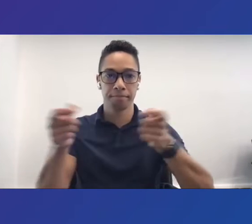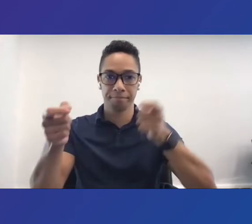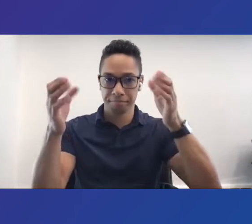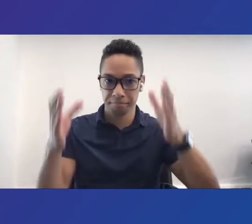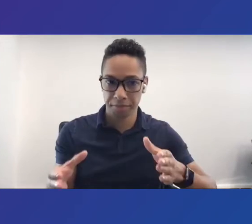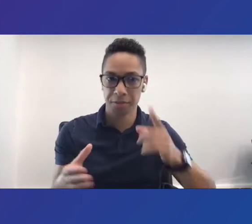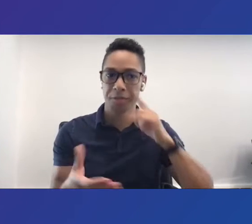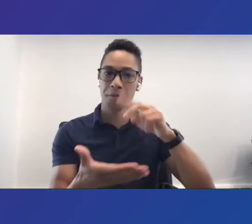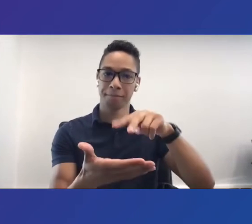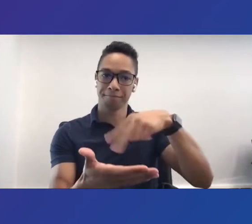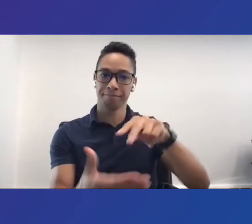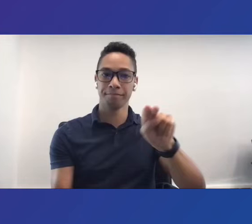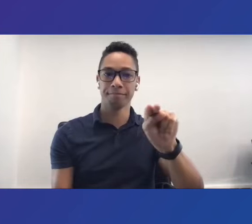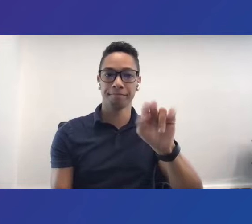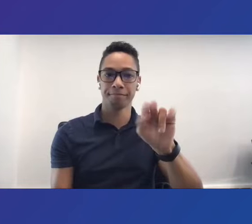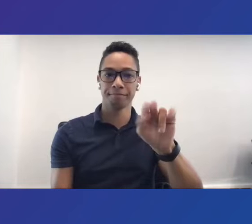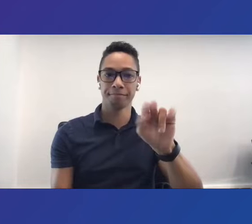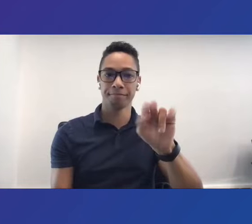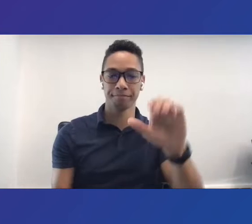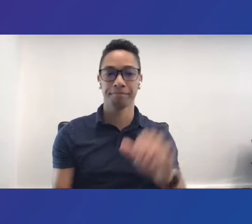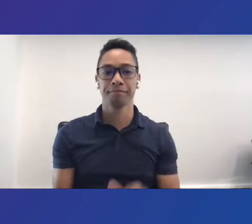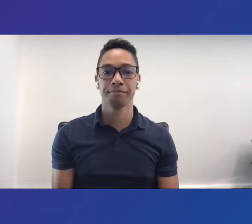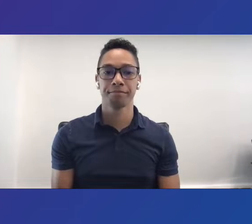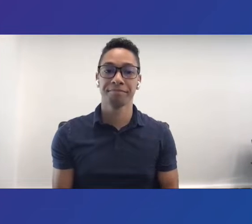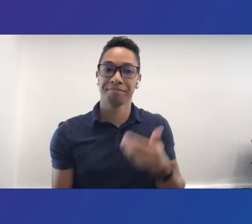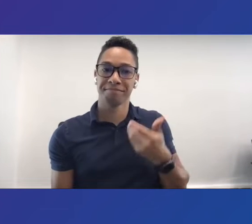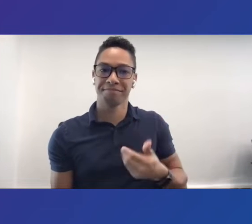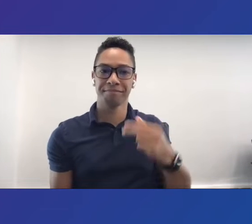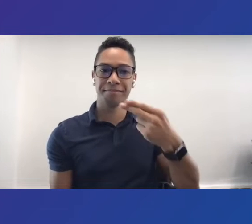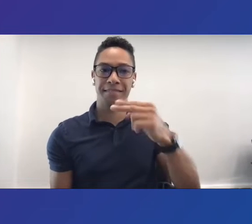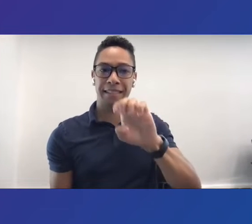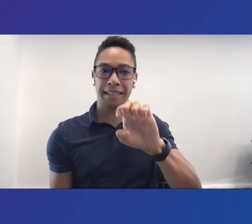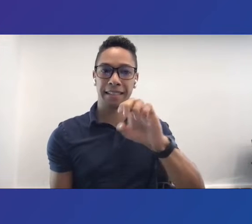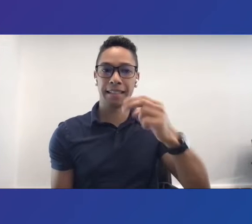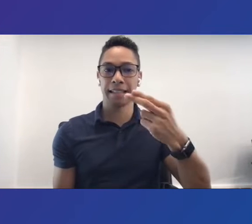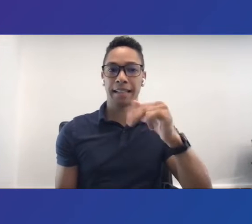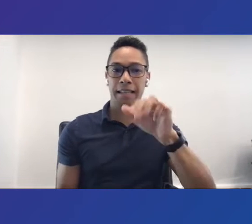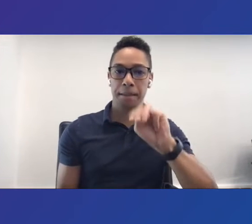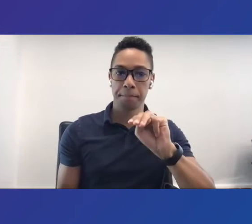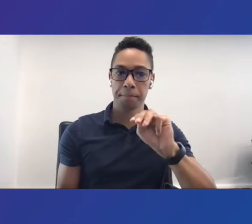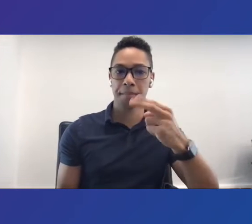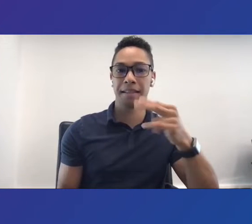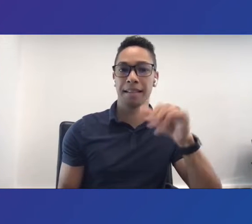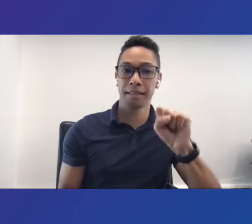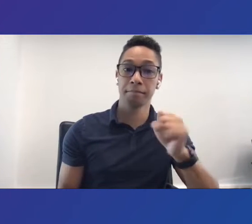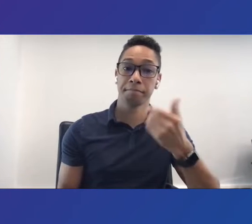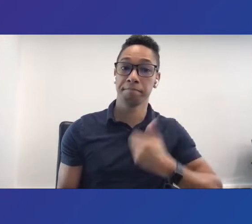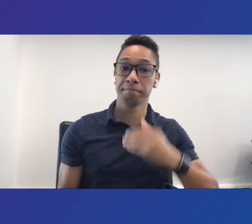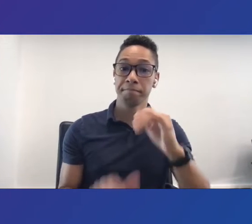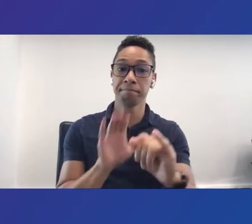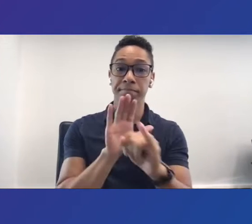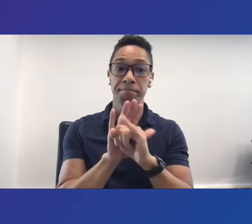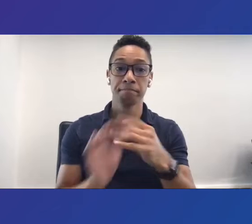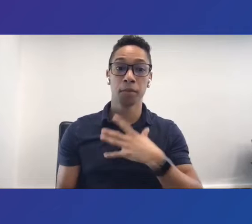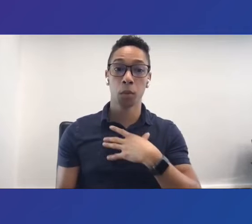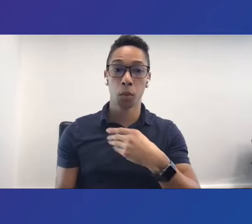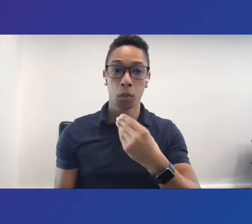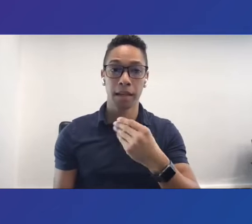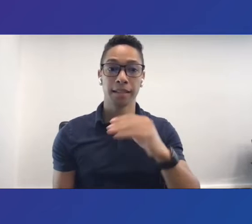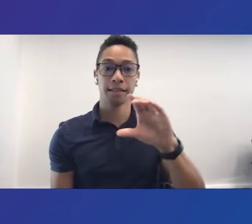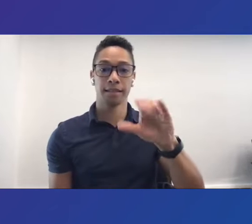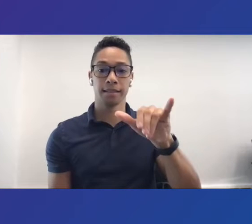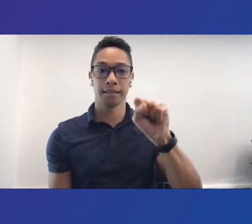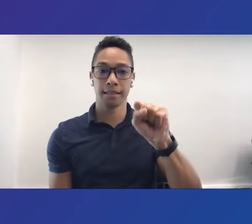at Dance NYC. My pronouns are he, him, his, and I identify as a white